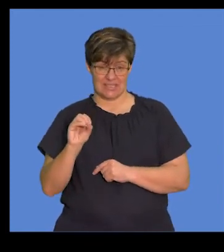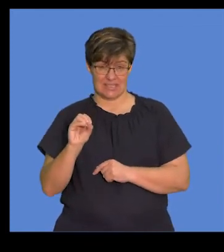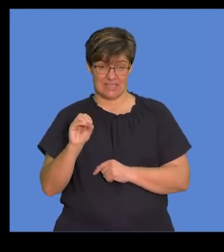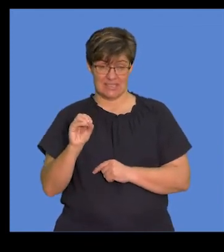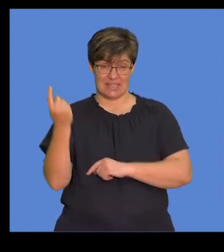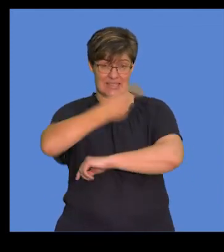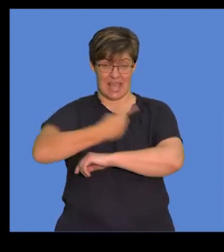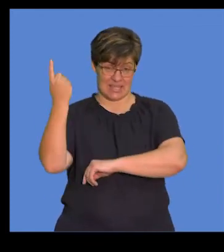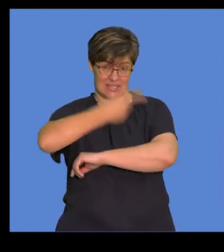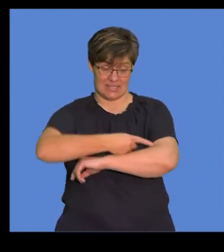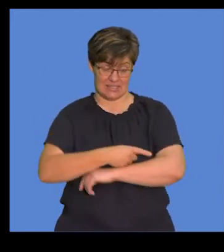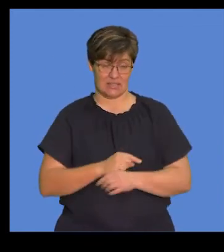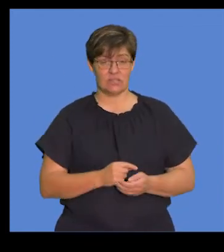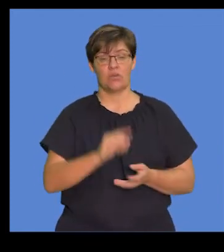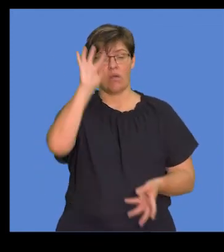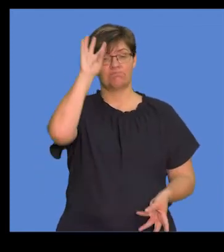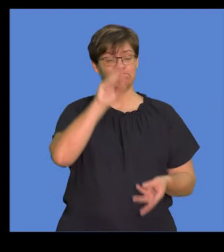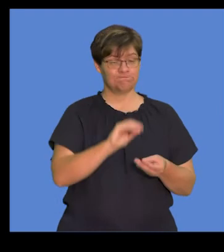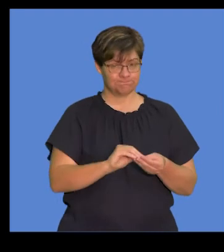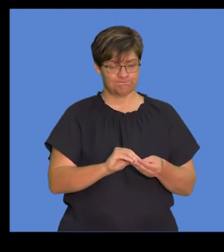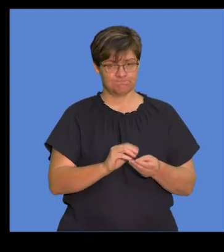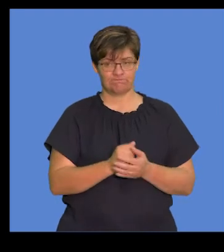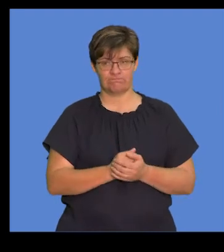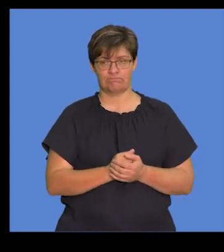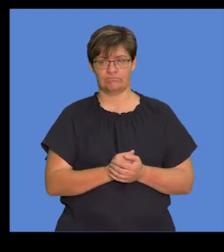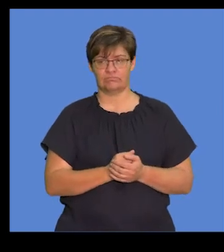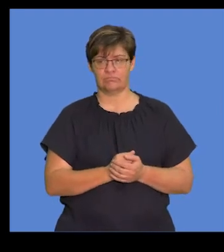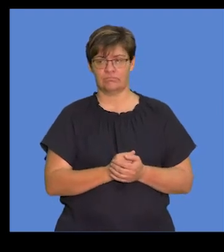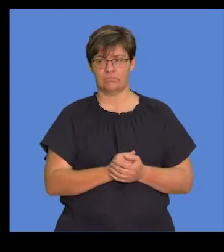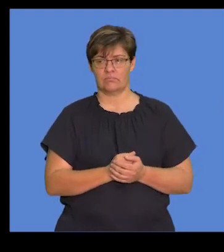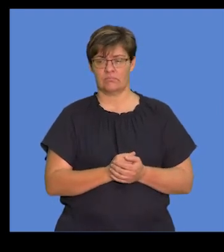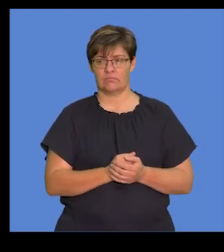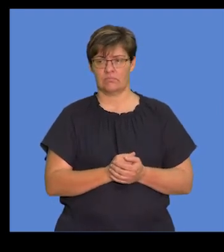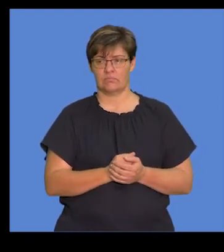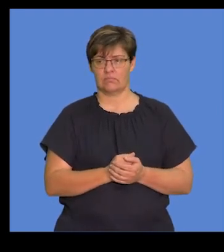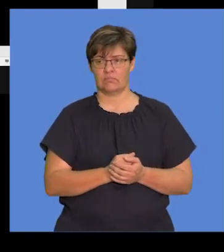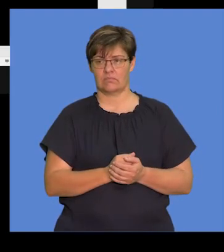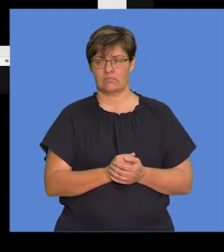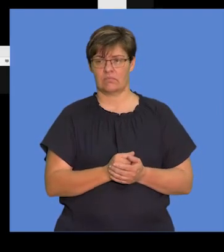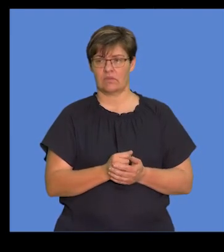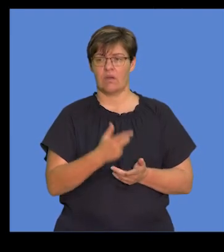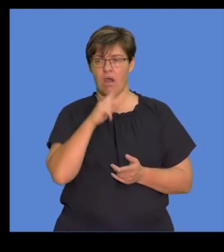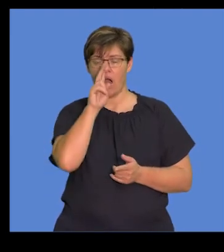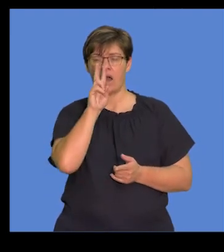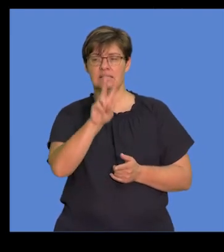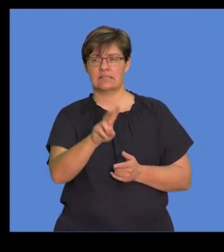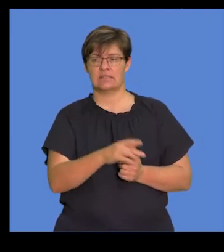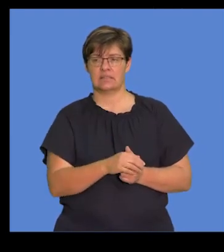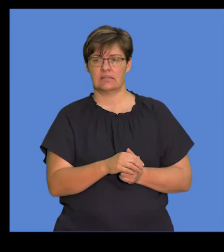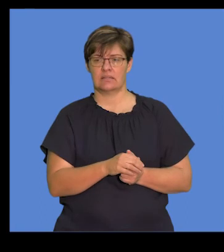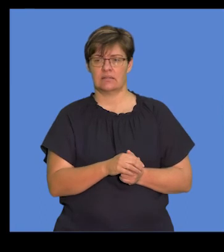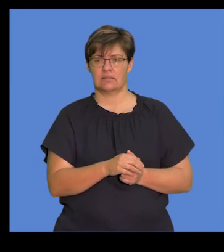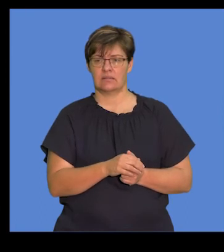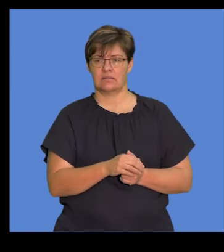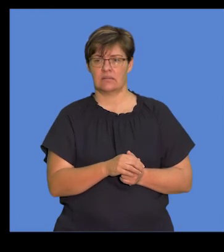month. Okay, so then our cost becomes, if we can go to our calculator, you'd